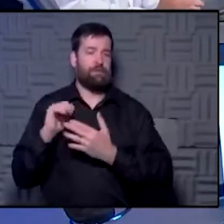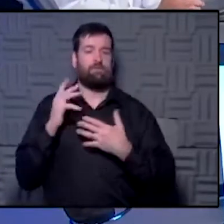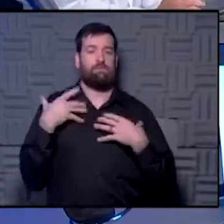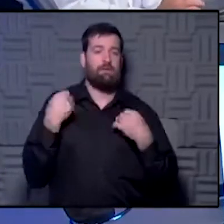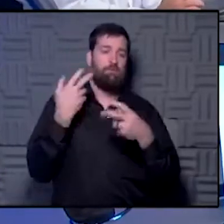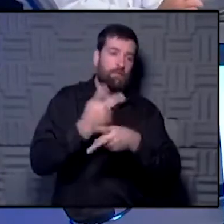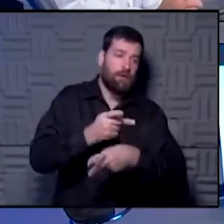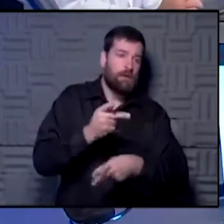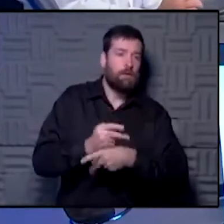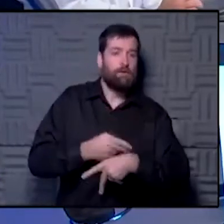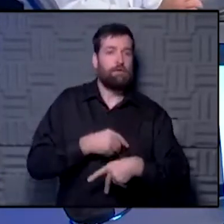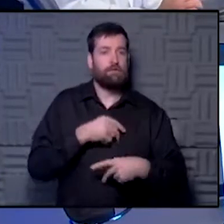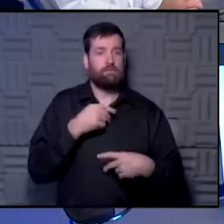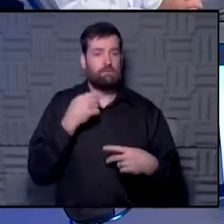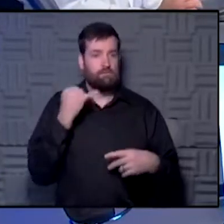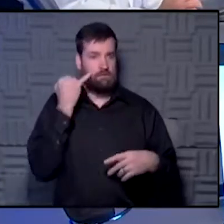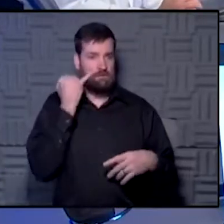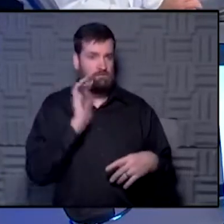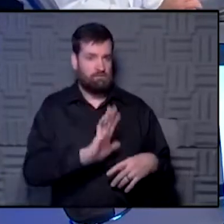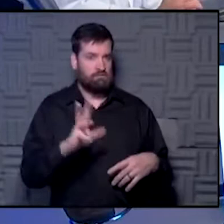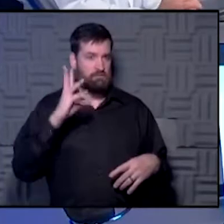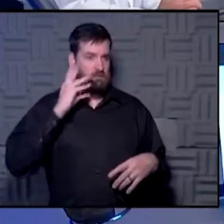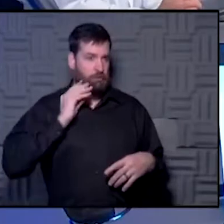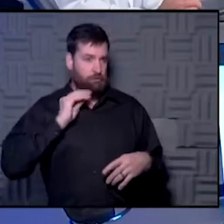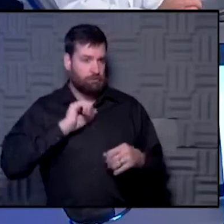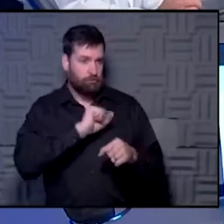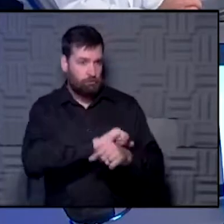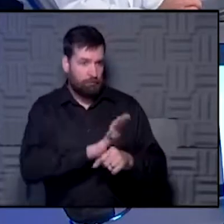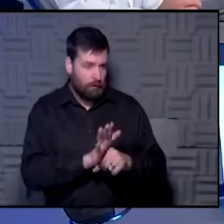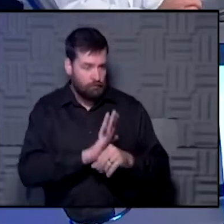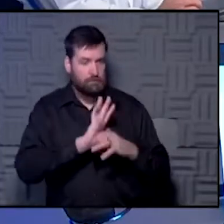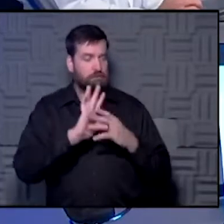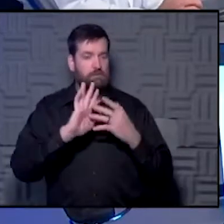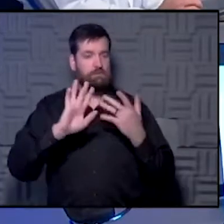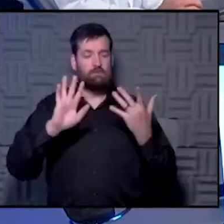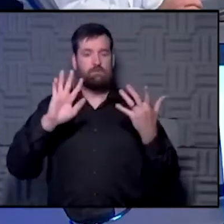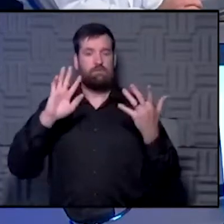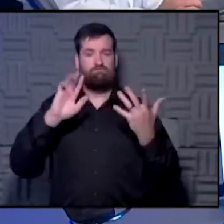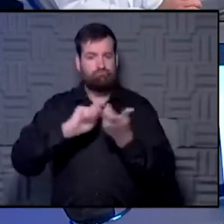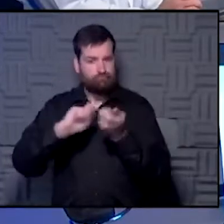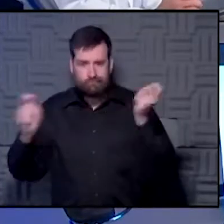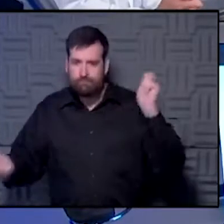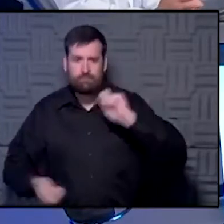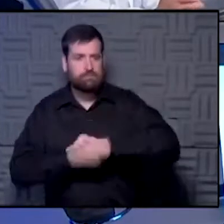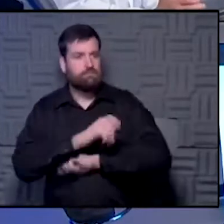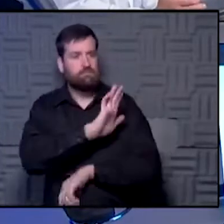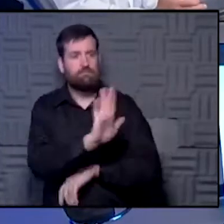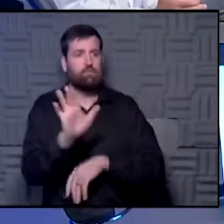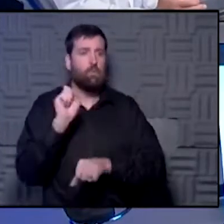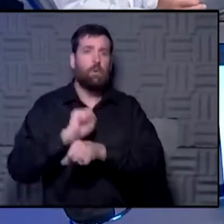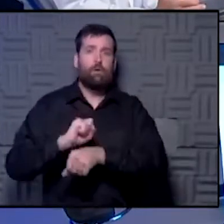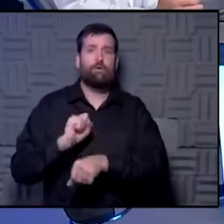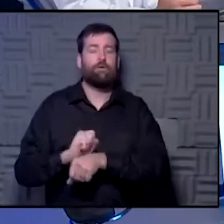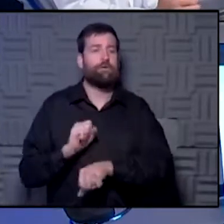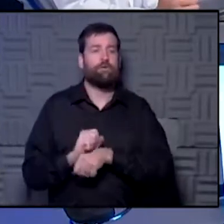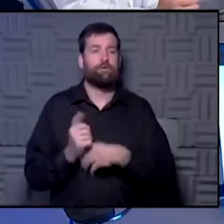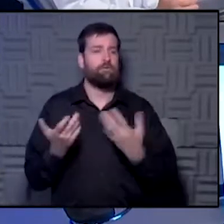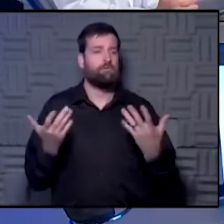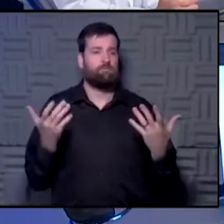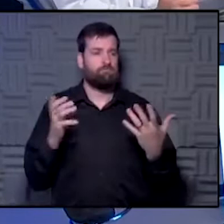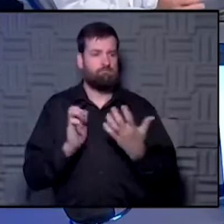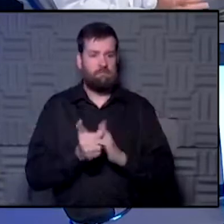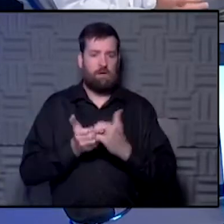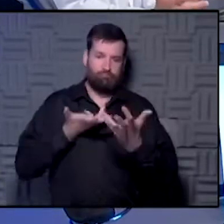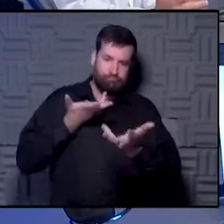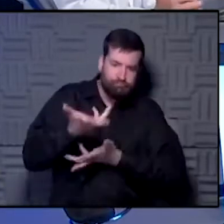healthcare, and if they are experiencing COVID, how it has changed the work that they are doing and how they are serving